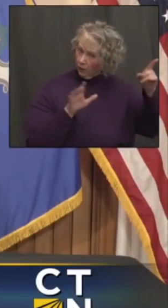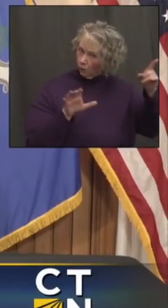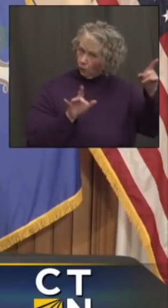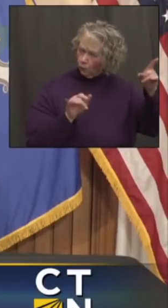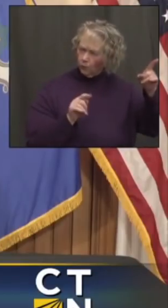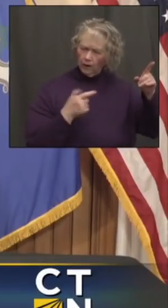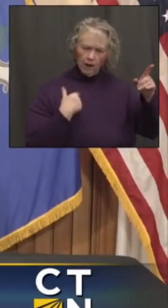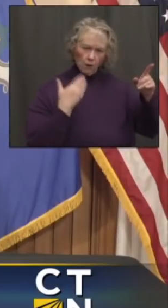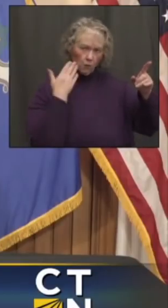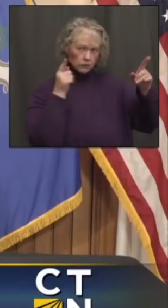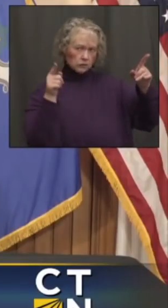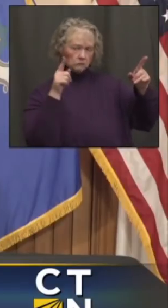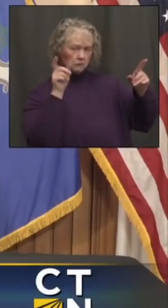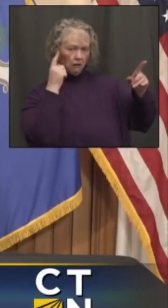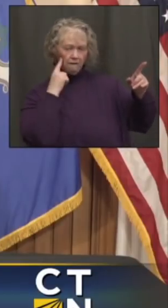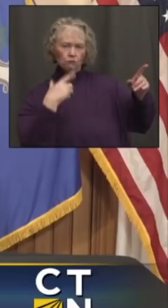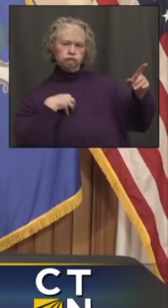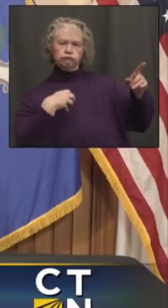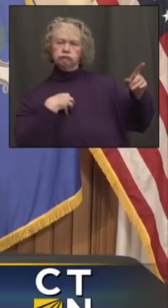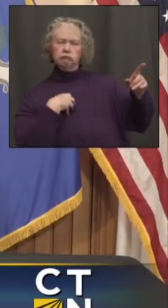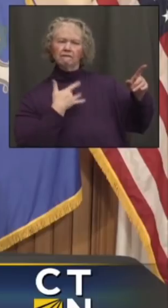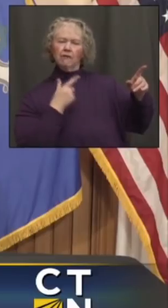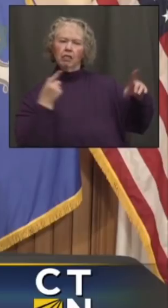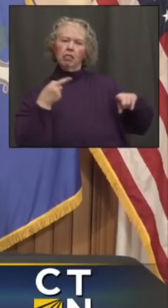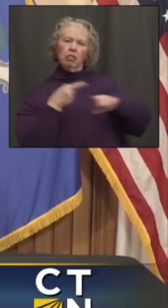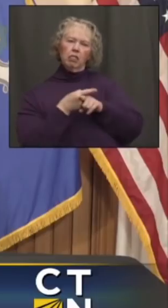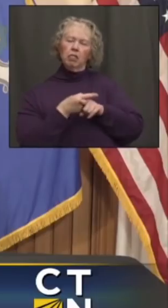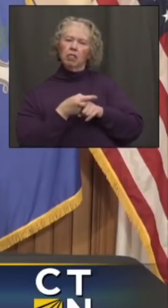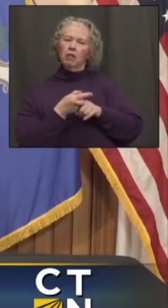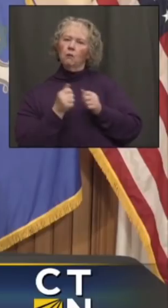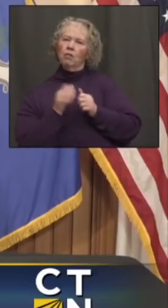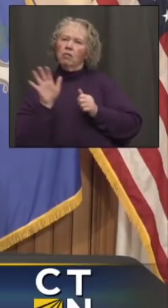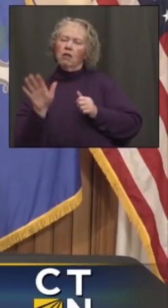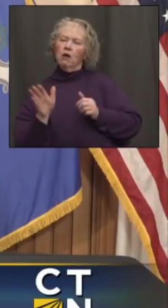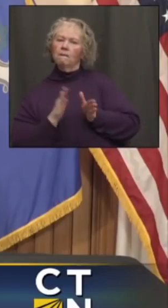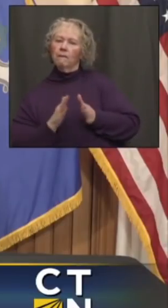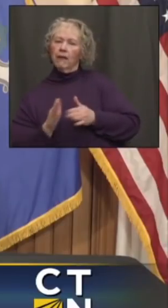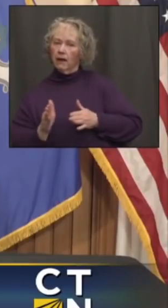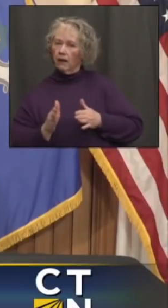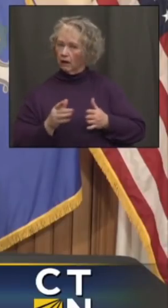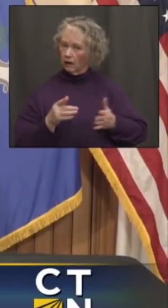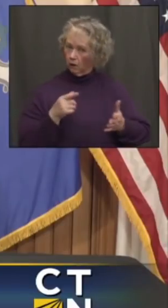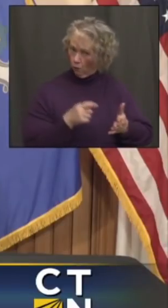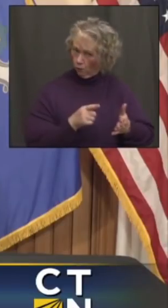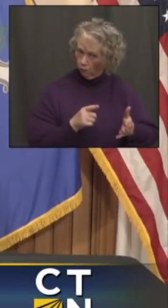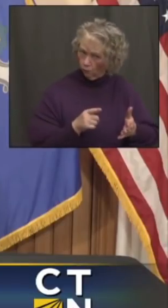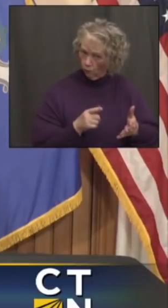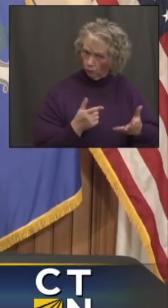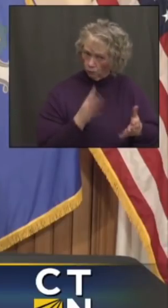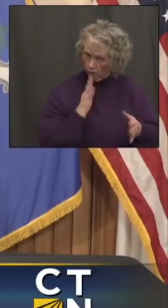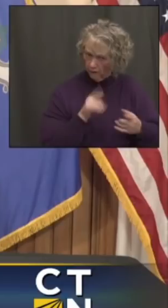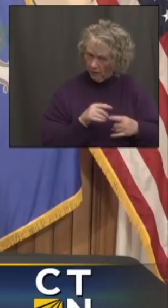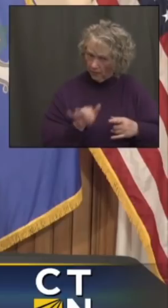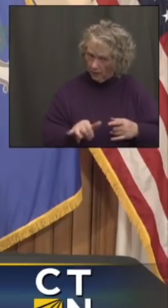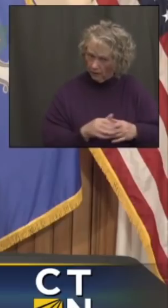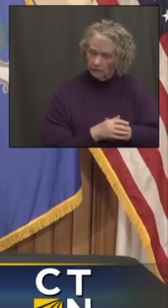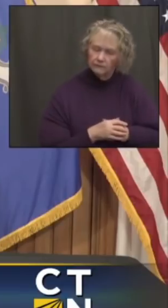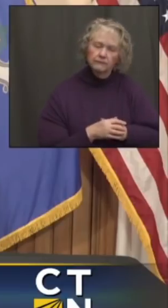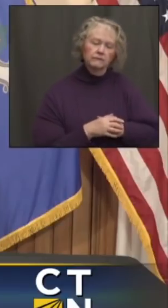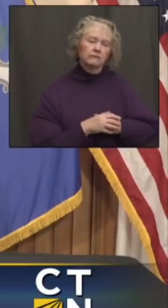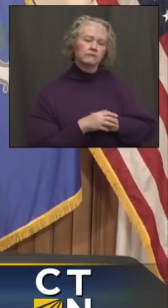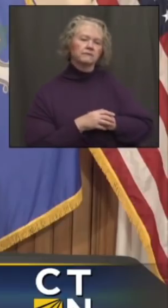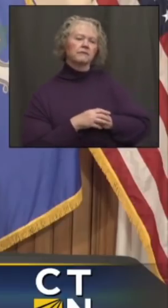as well, but the feds have a plan that they would administer vaccinations directly through federally qualified health centers,